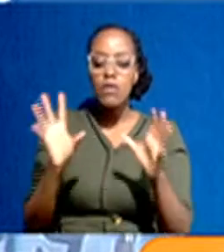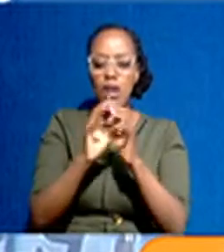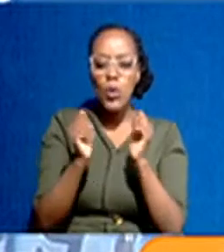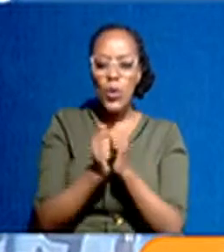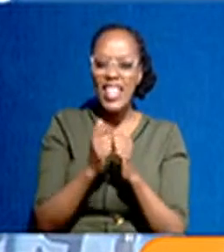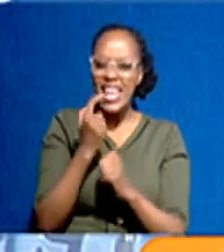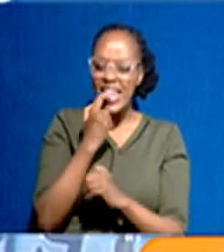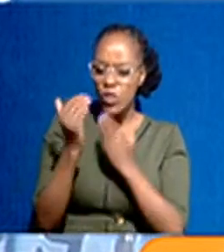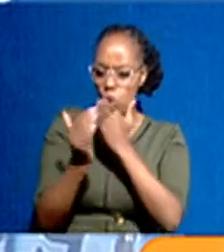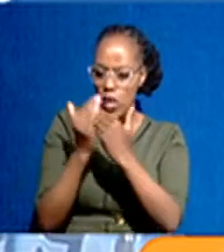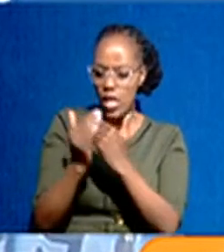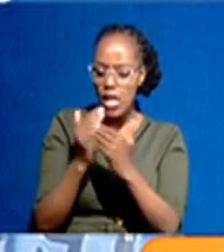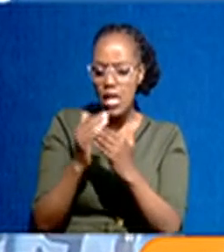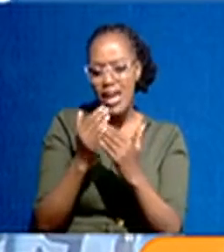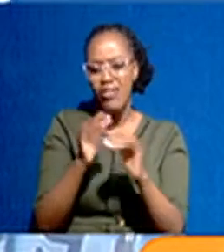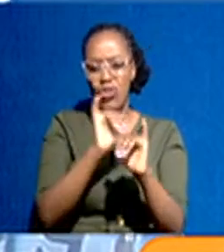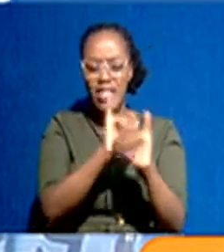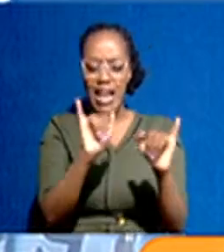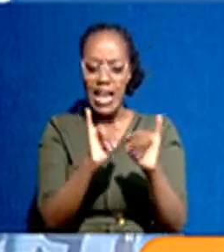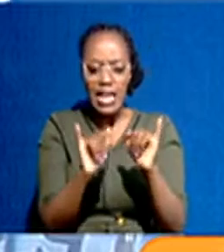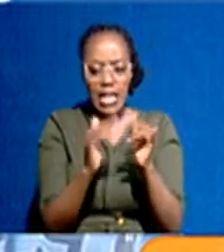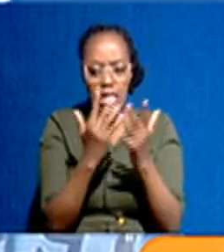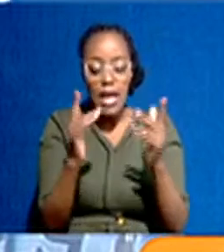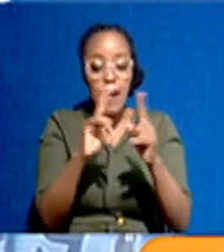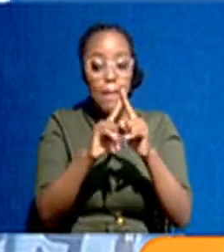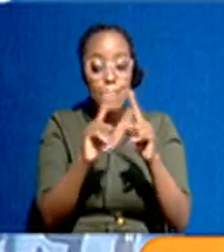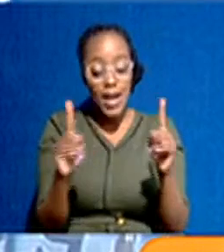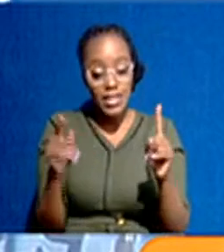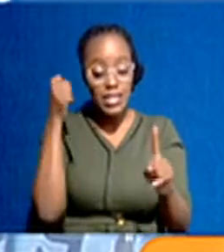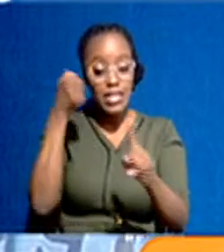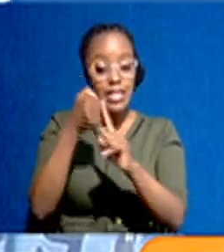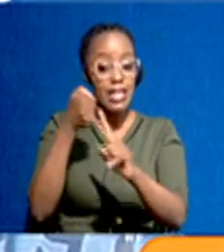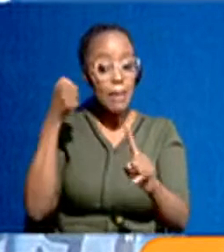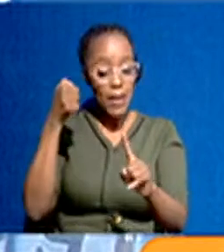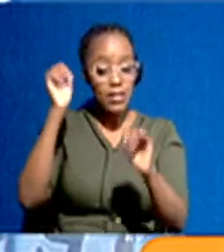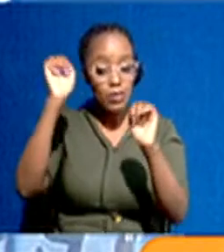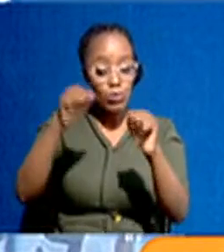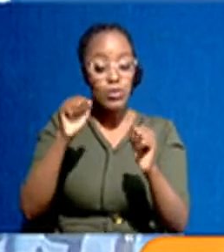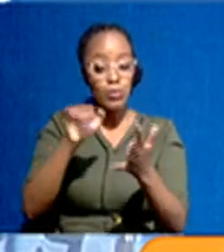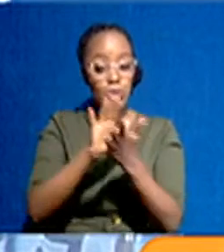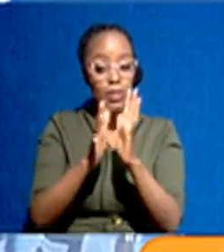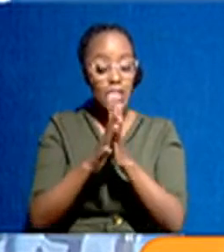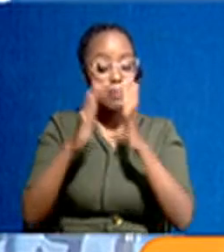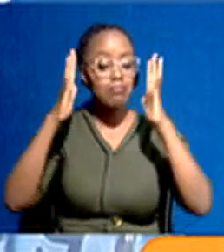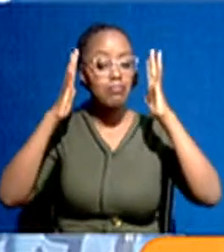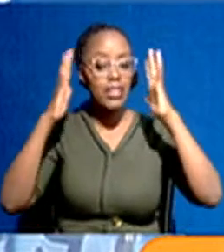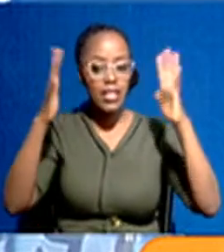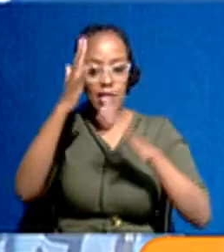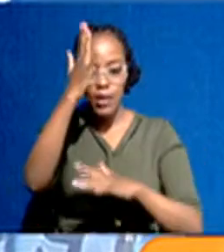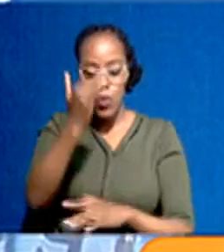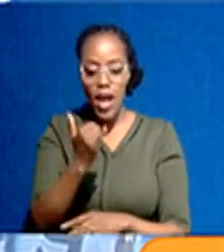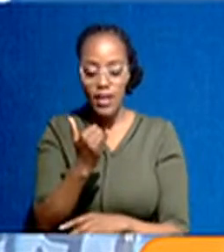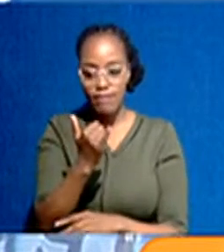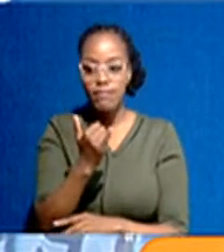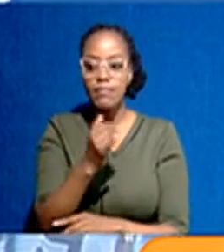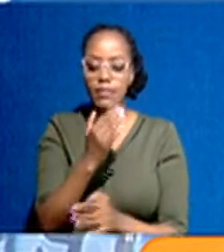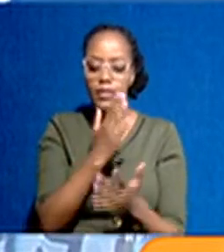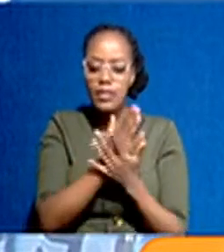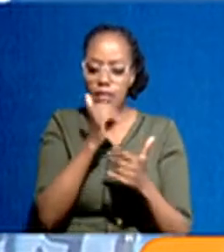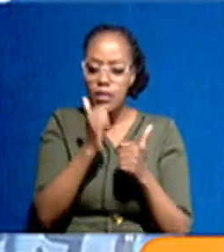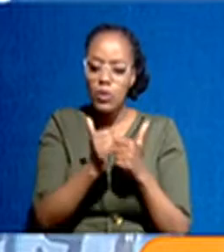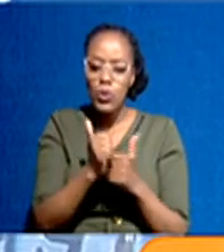care as a cleaning agent. However, its impact can be far more damaging because of one unseen